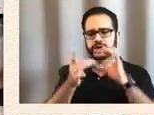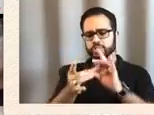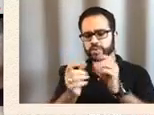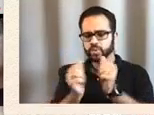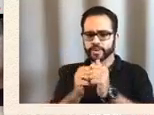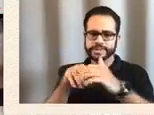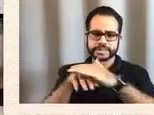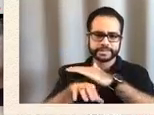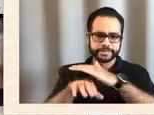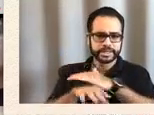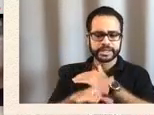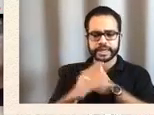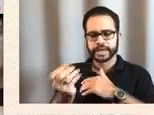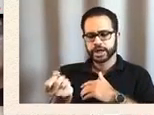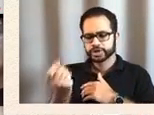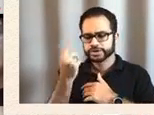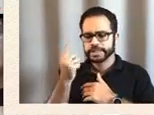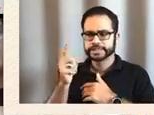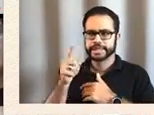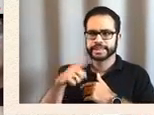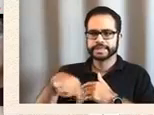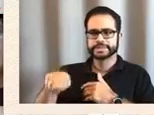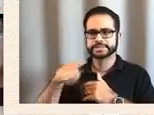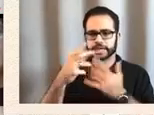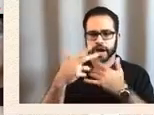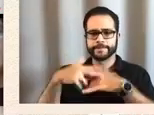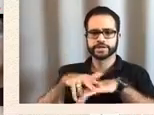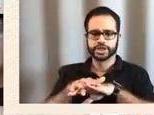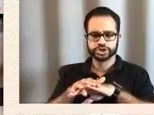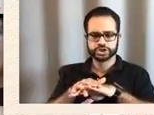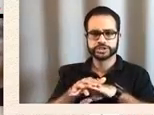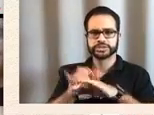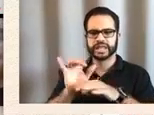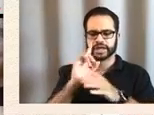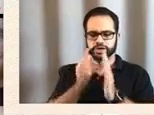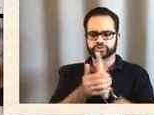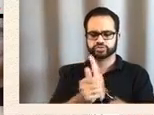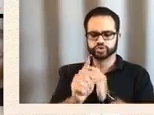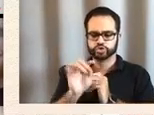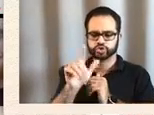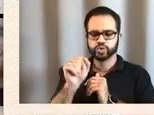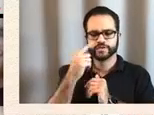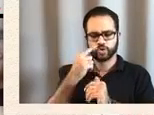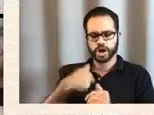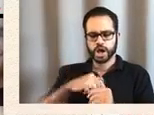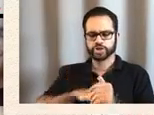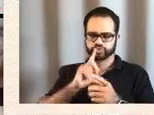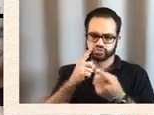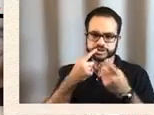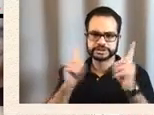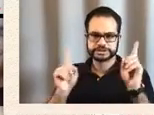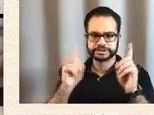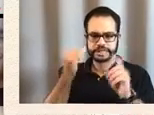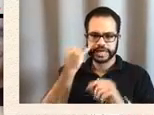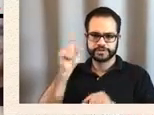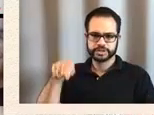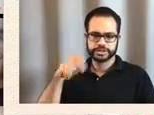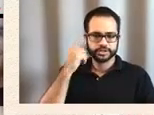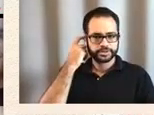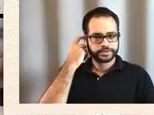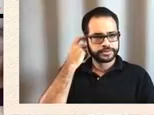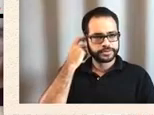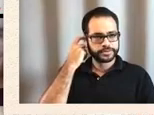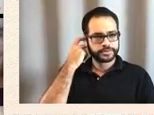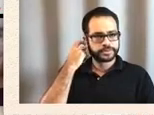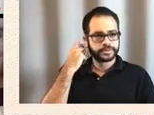and understanding these accommodations as tools for us to succeed when needed. So I haven't